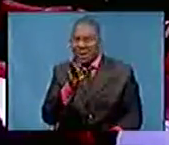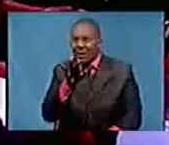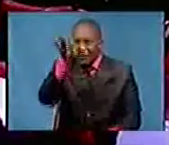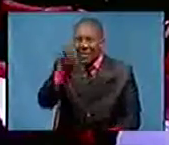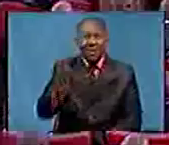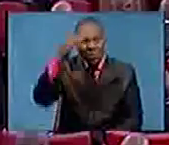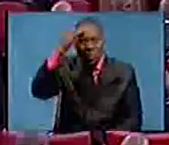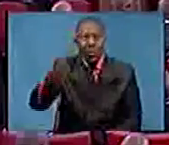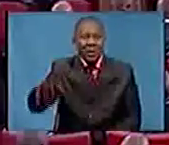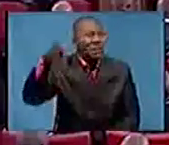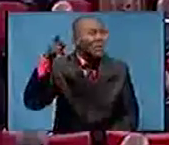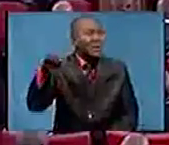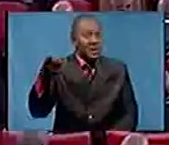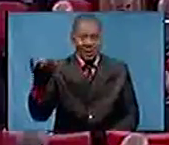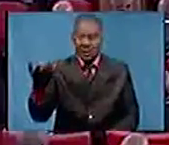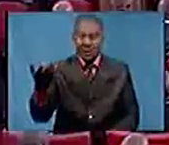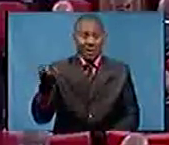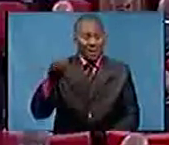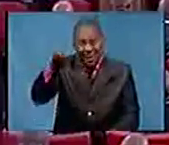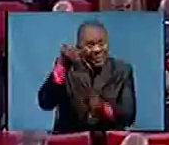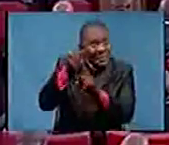should a lawyer of all people?